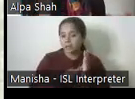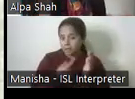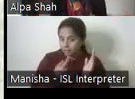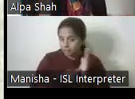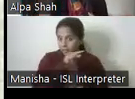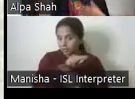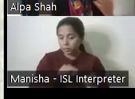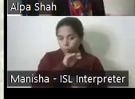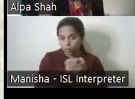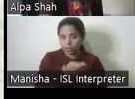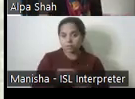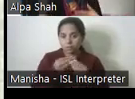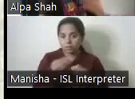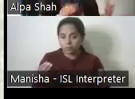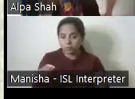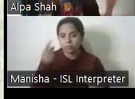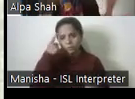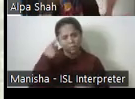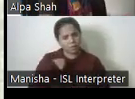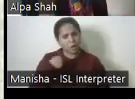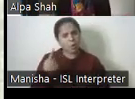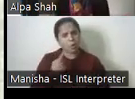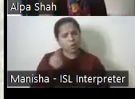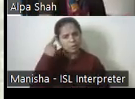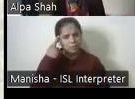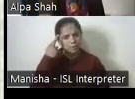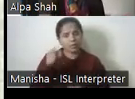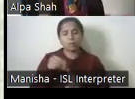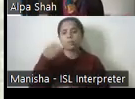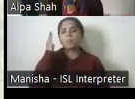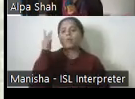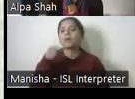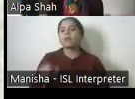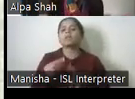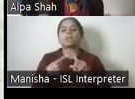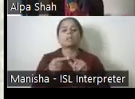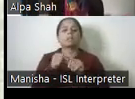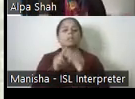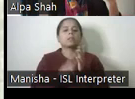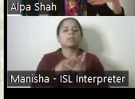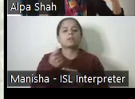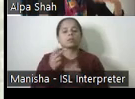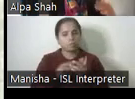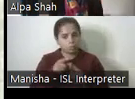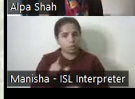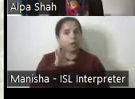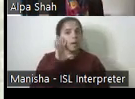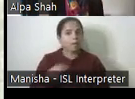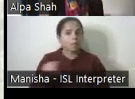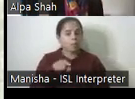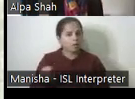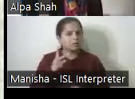And for me, it's not just the reasons that Professor Teltumde points out that are important, which are about the